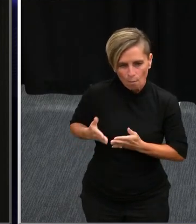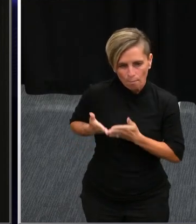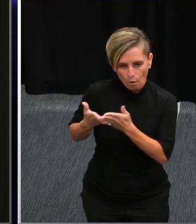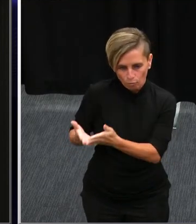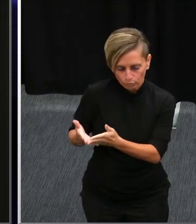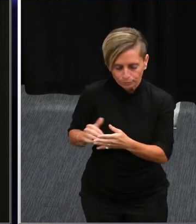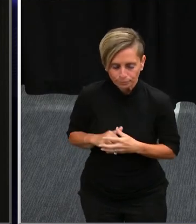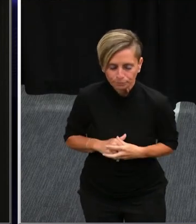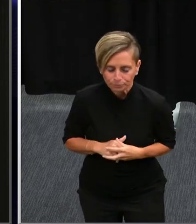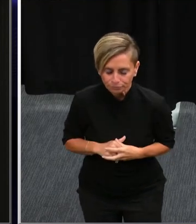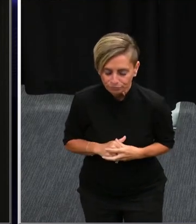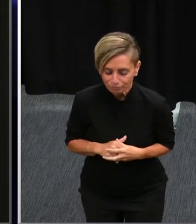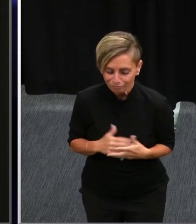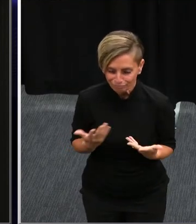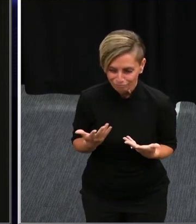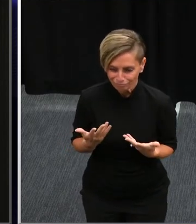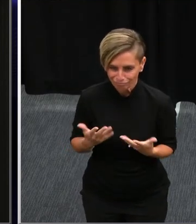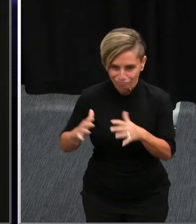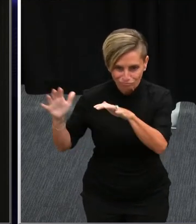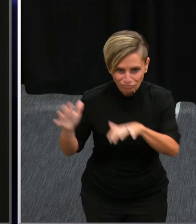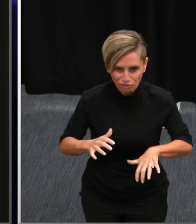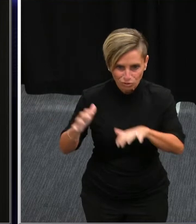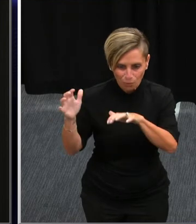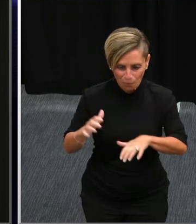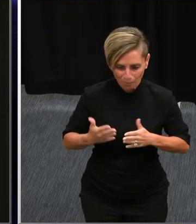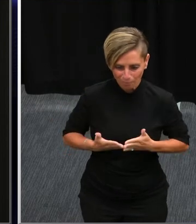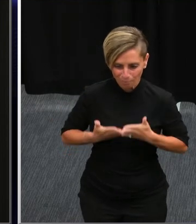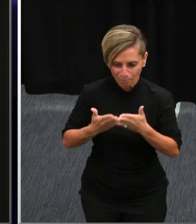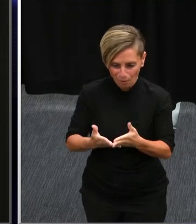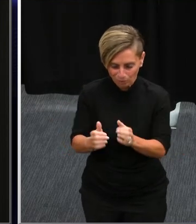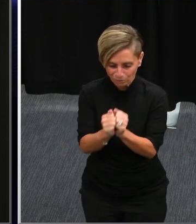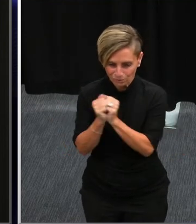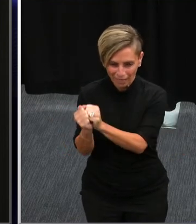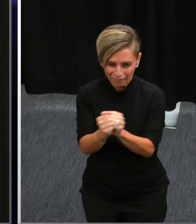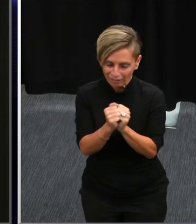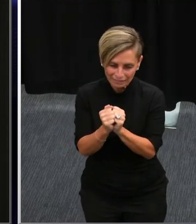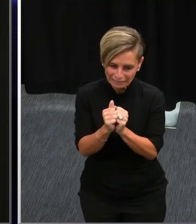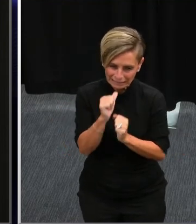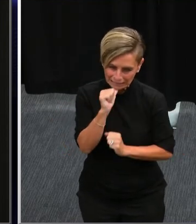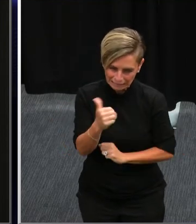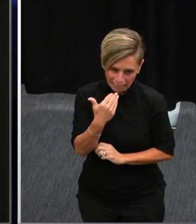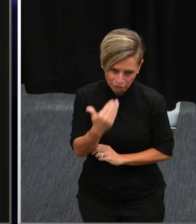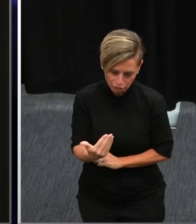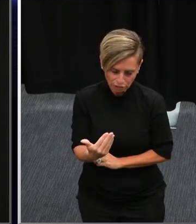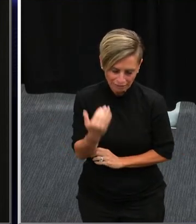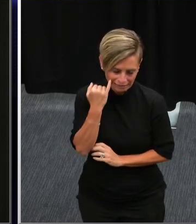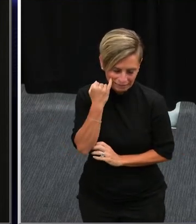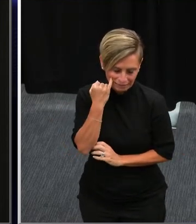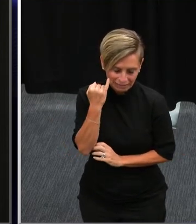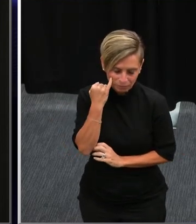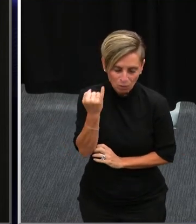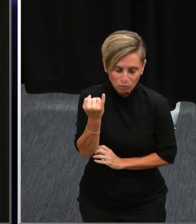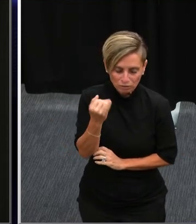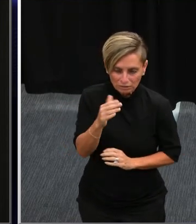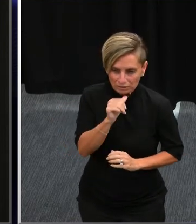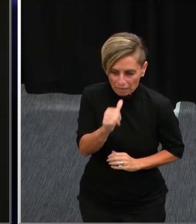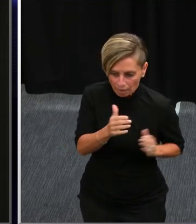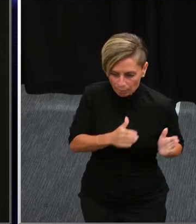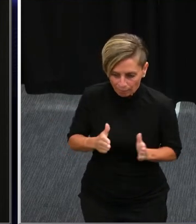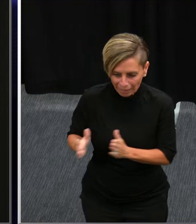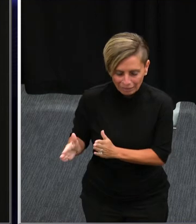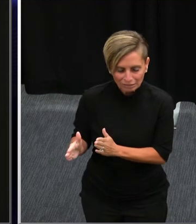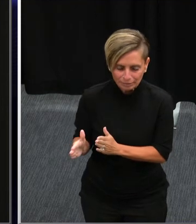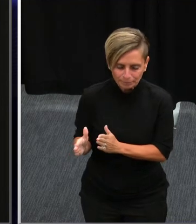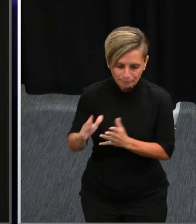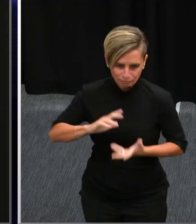storms, usually not a good combination if you're not prepared. Again, as I mentioned, prepare your home